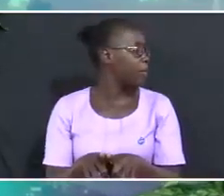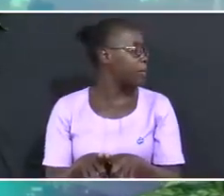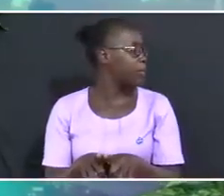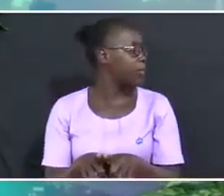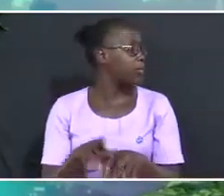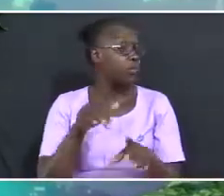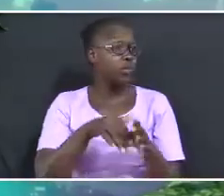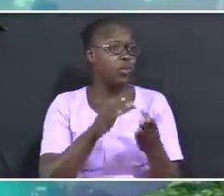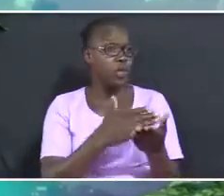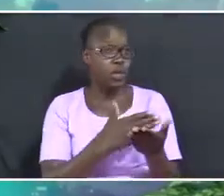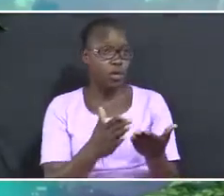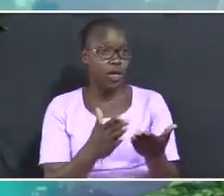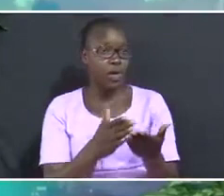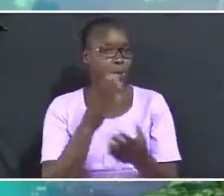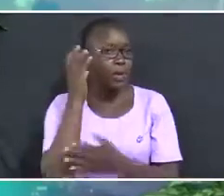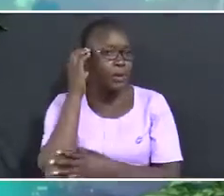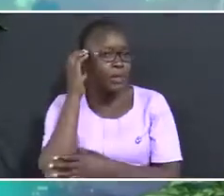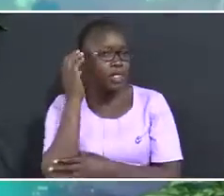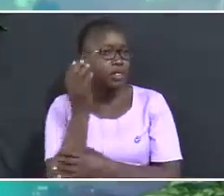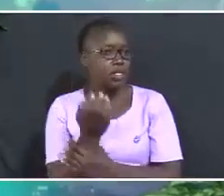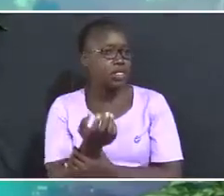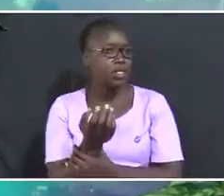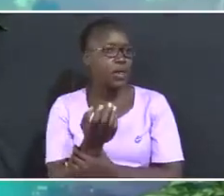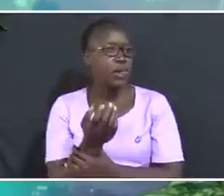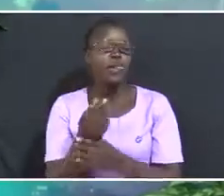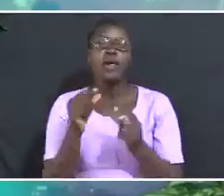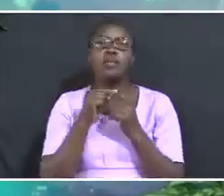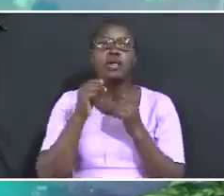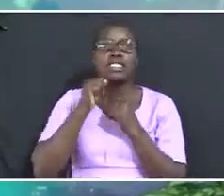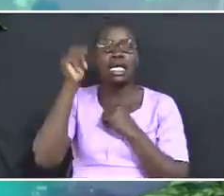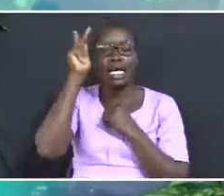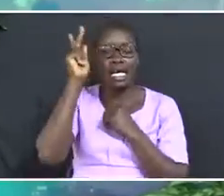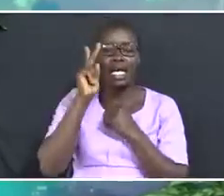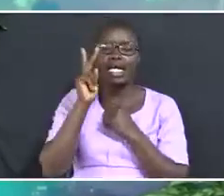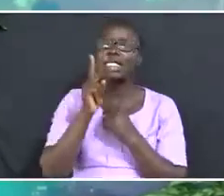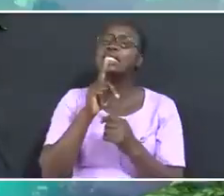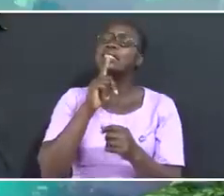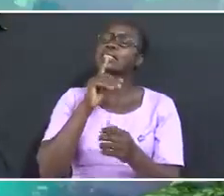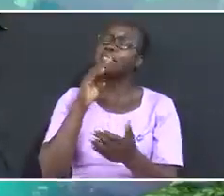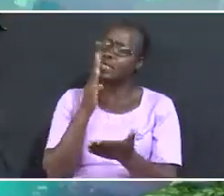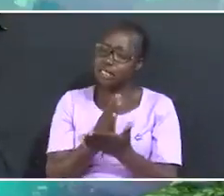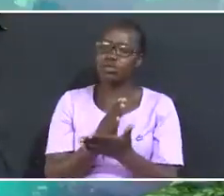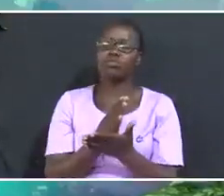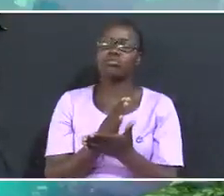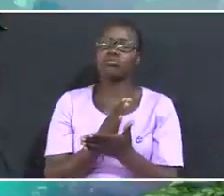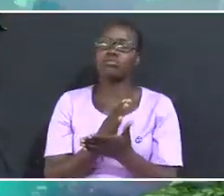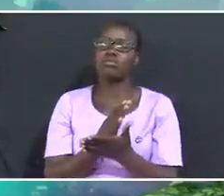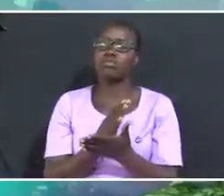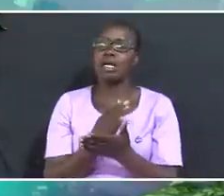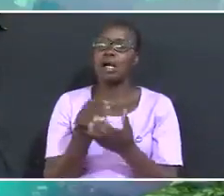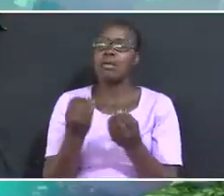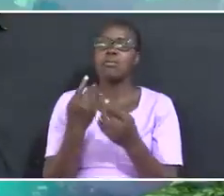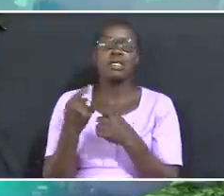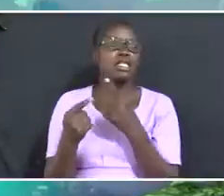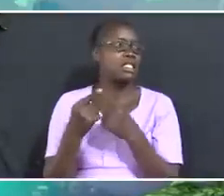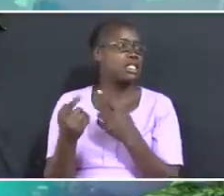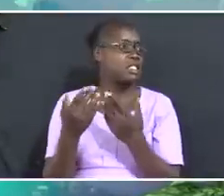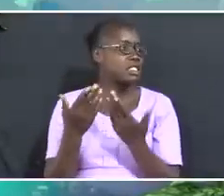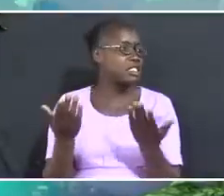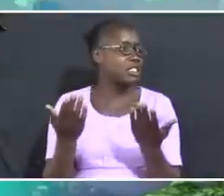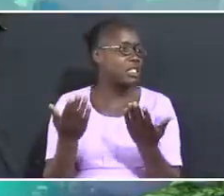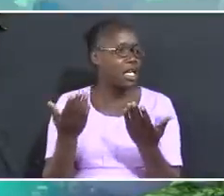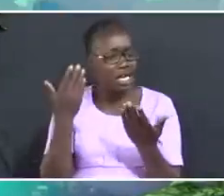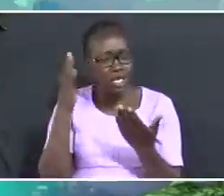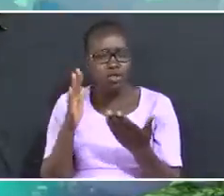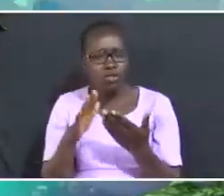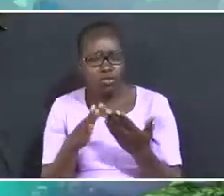in the choir in the college, and Pastor Carl can testify, many years ago. I don't know whether I was doing well.